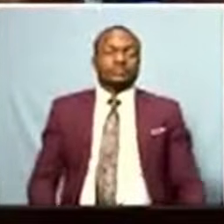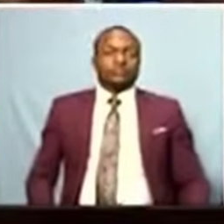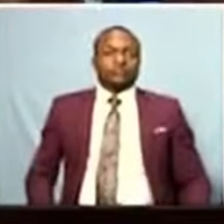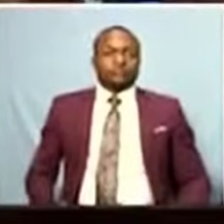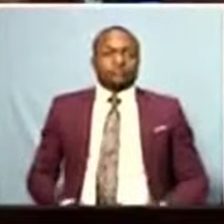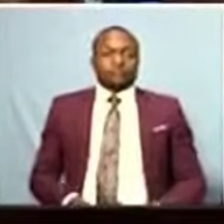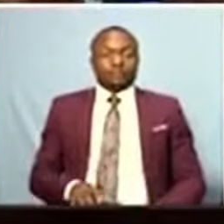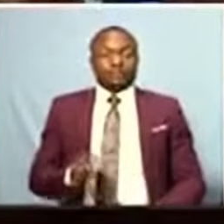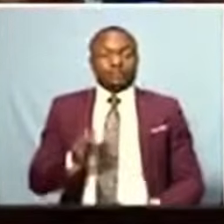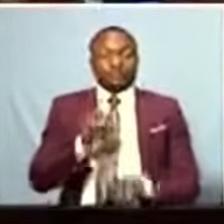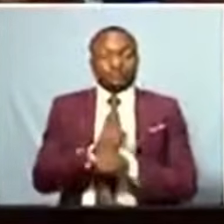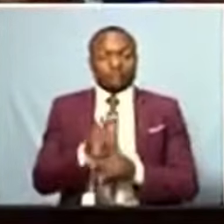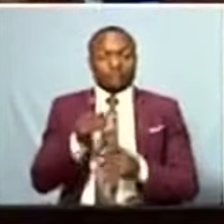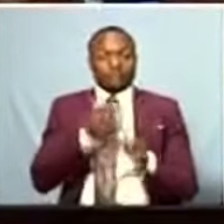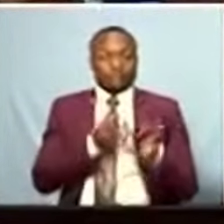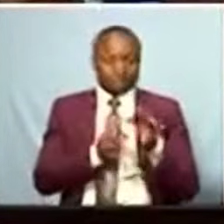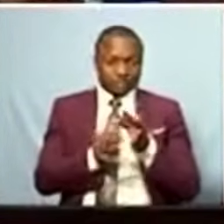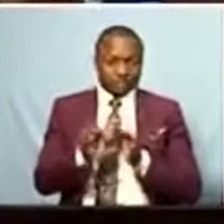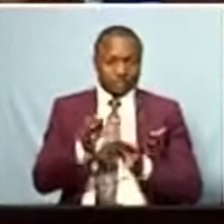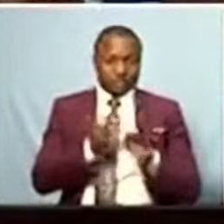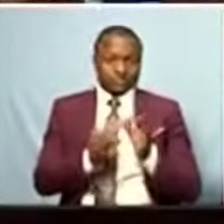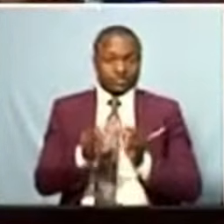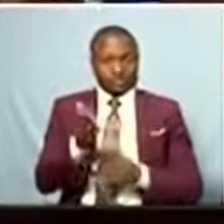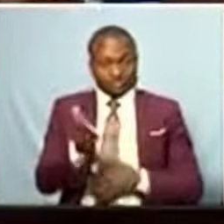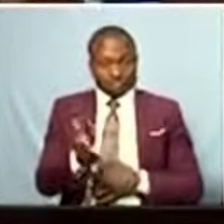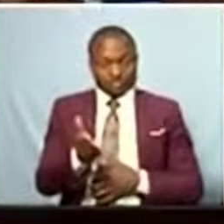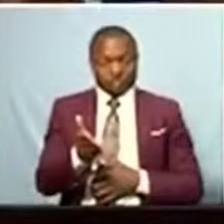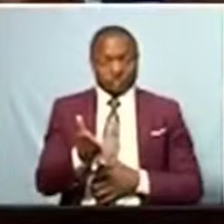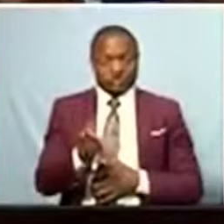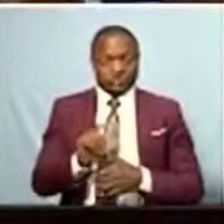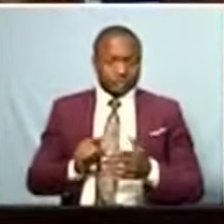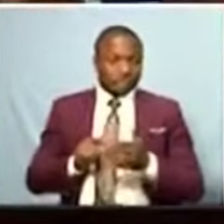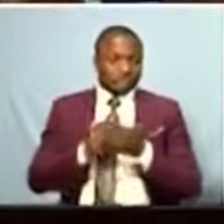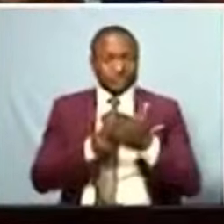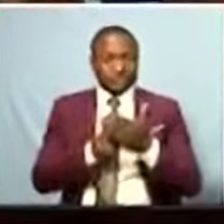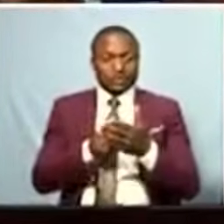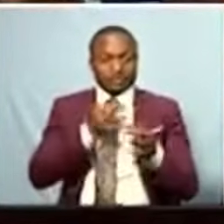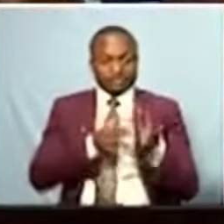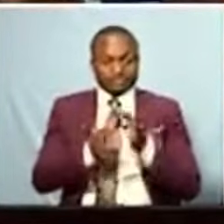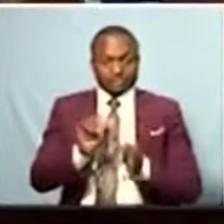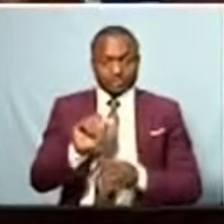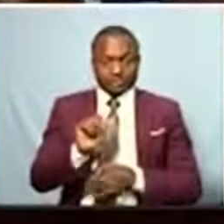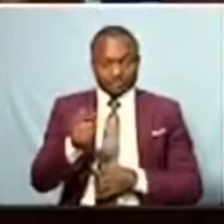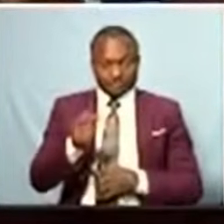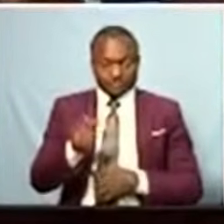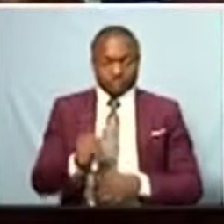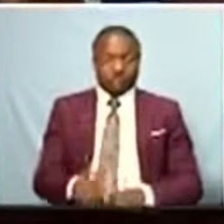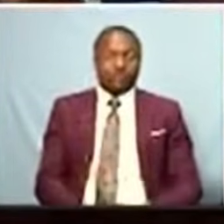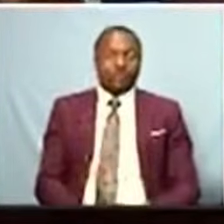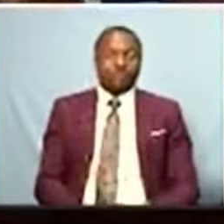Thank you. Just a clarification, I think. That's just a point of clarification. Auditor General.